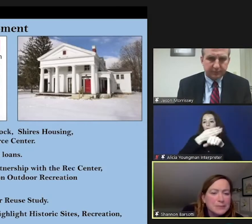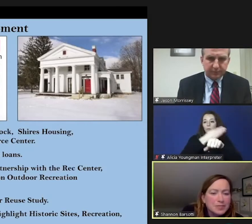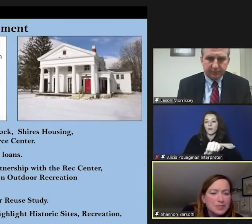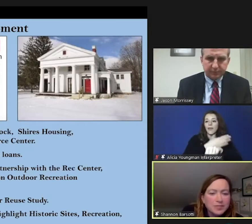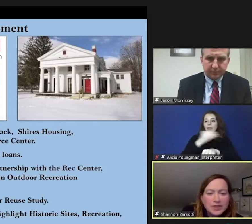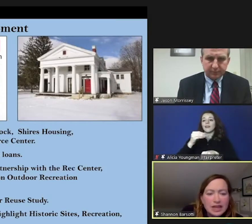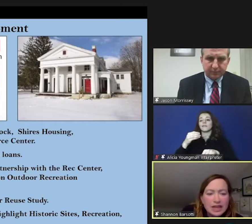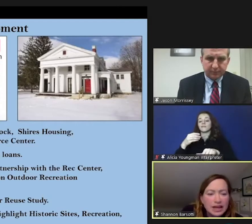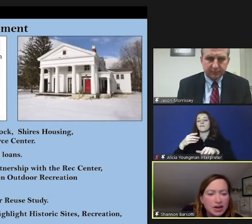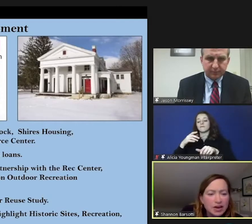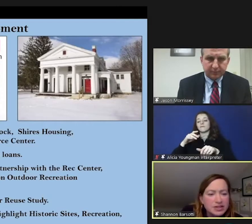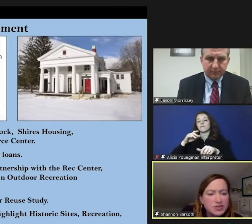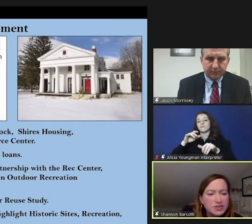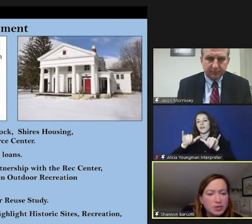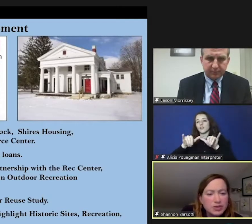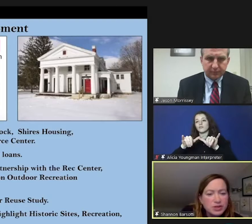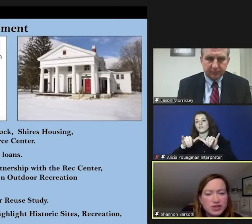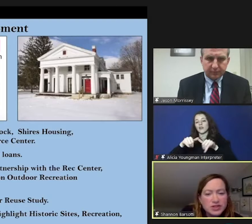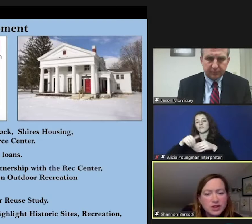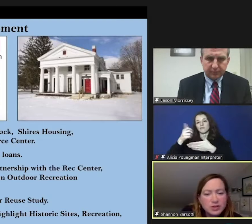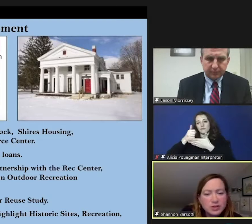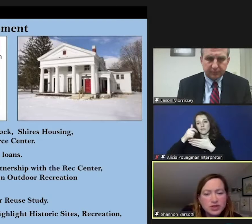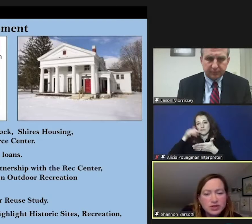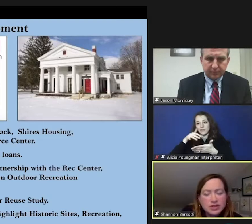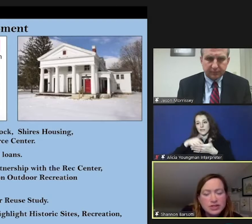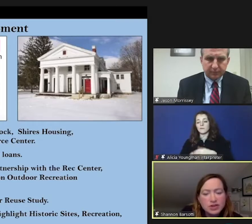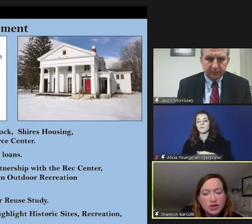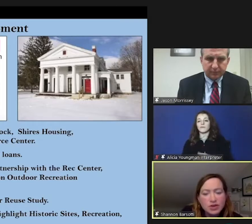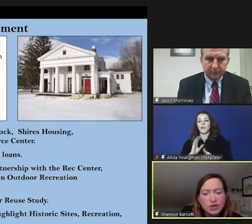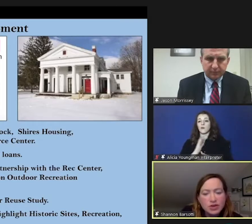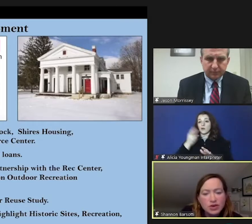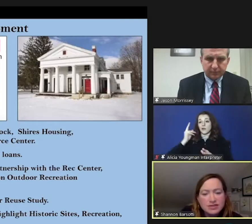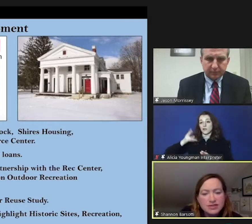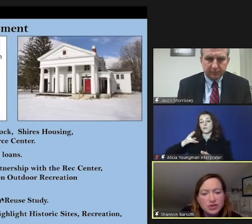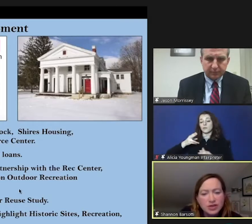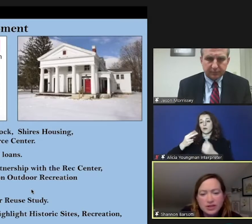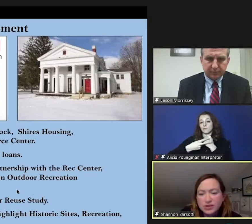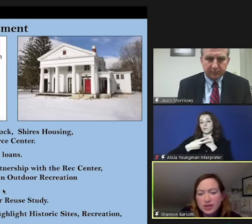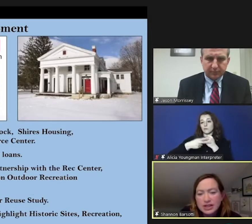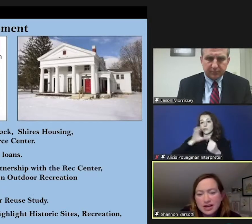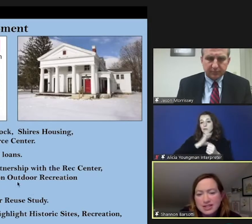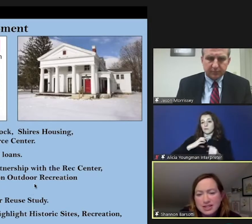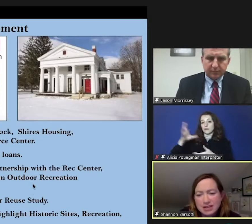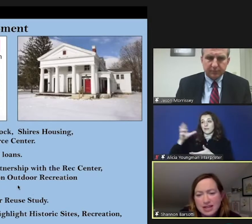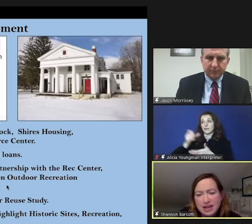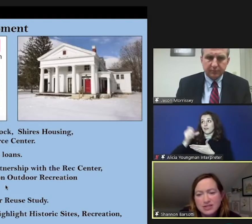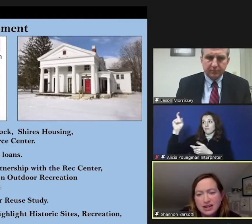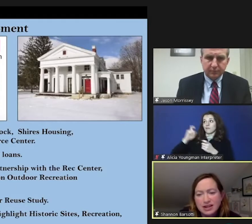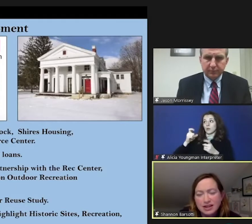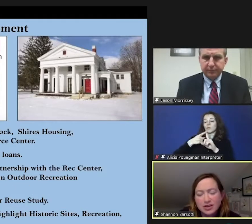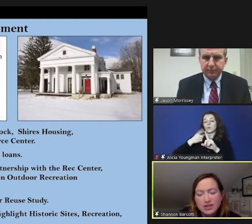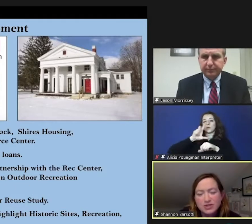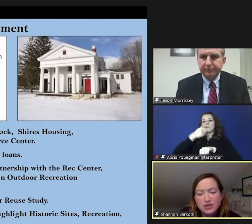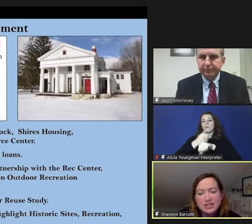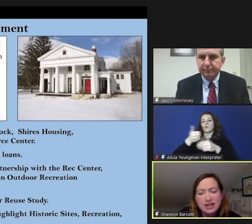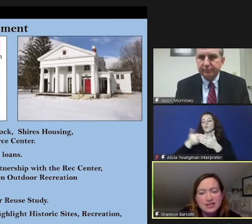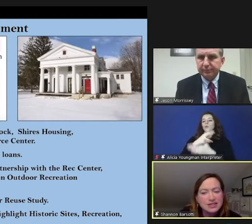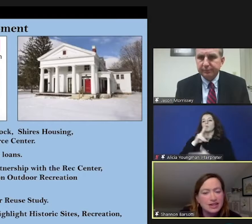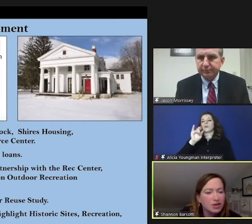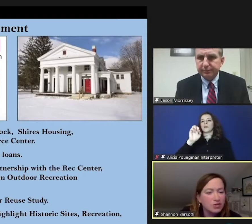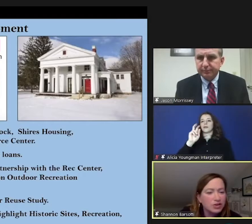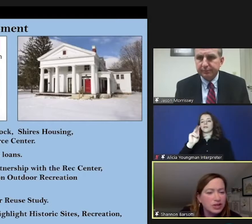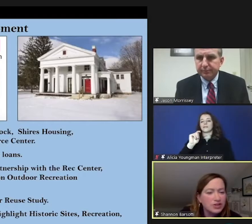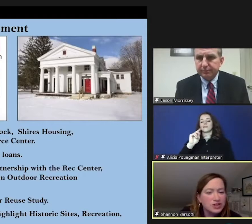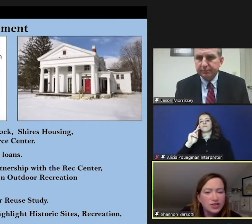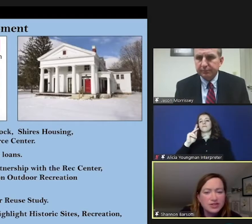study. And our Historic Preservation Commission received a grant to create a new kiosk downtown to highlight our historic